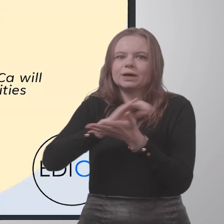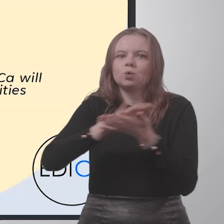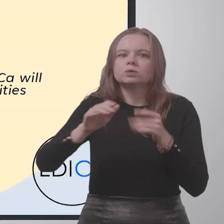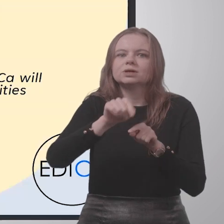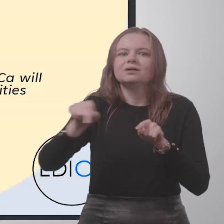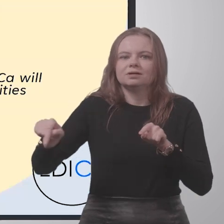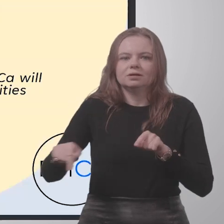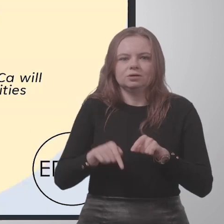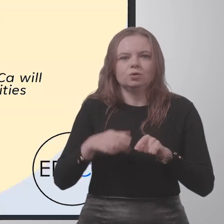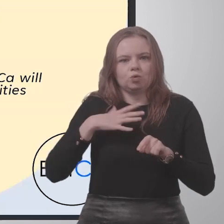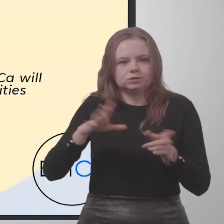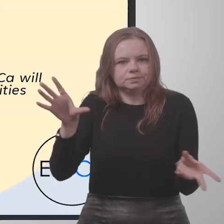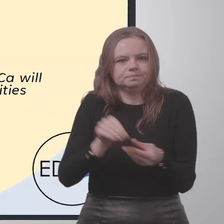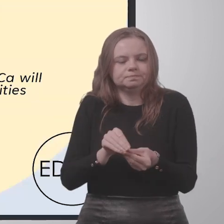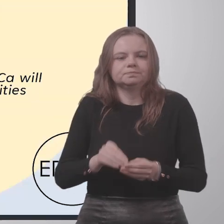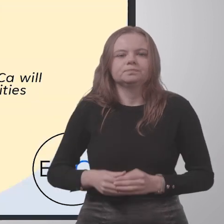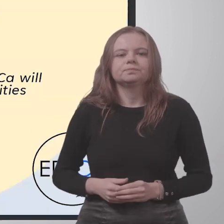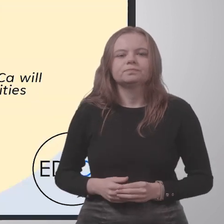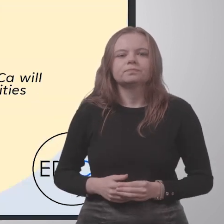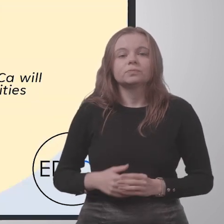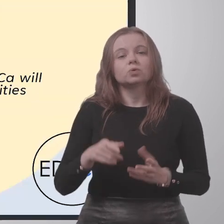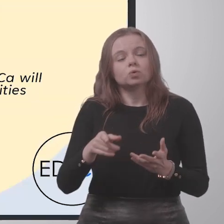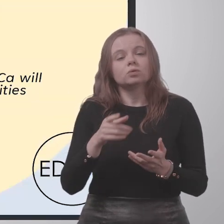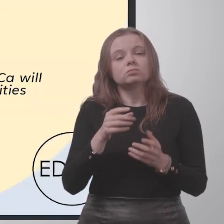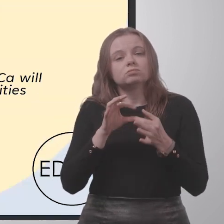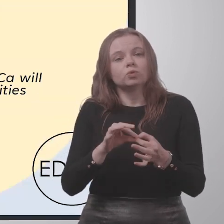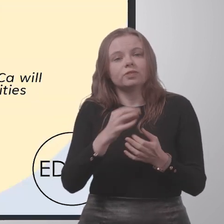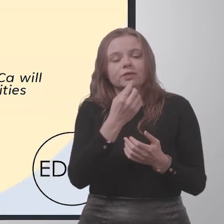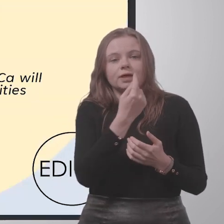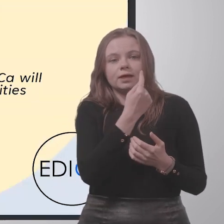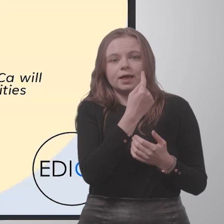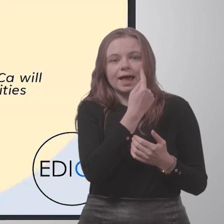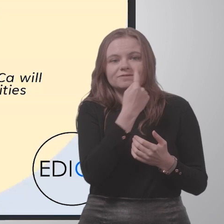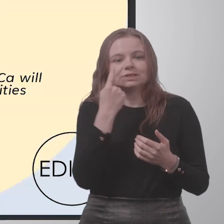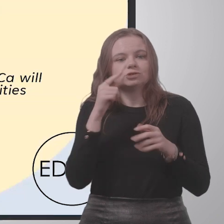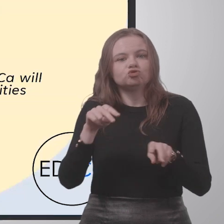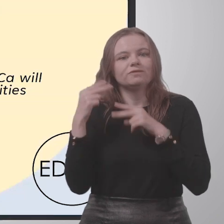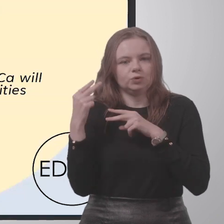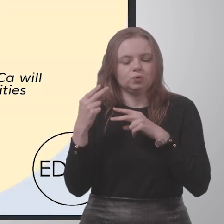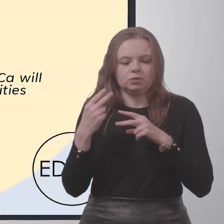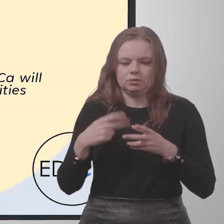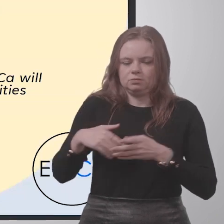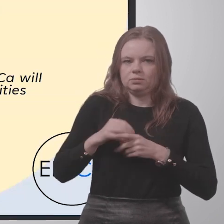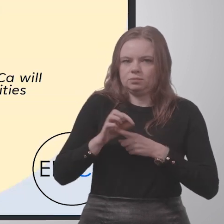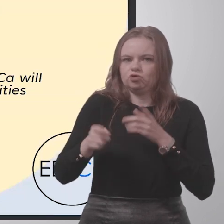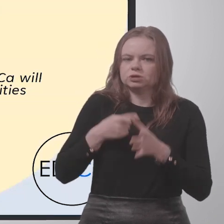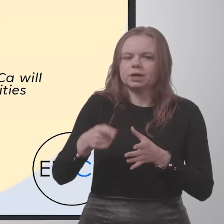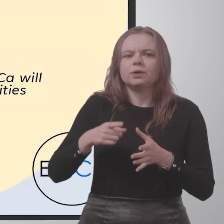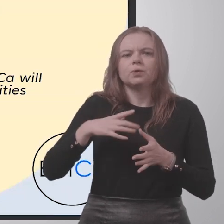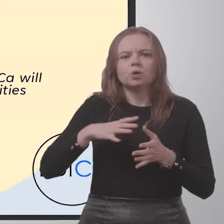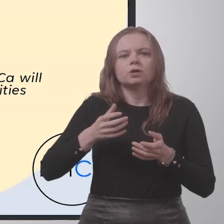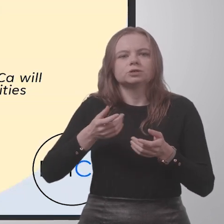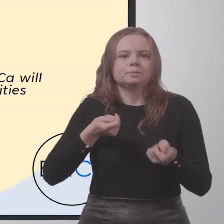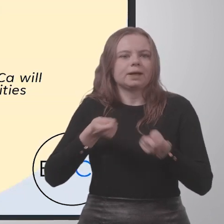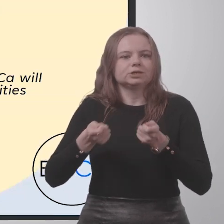stakeholders across the intersectional gambit. In terms of using evidence reviews, as part of our own project to manage a flexible